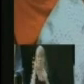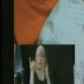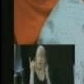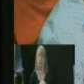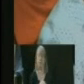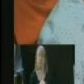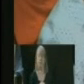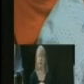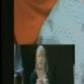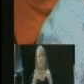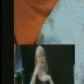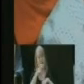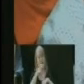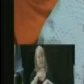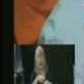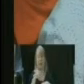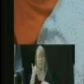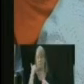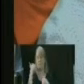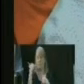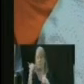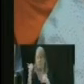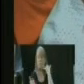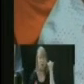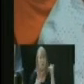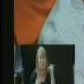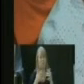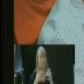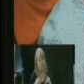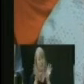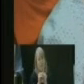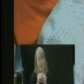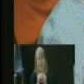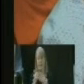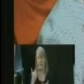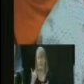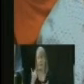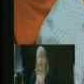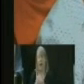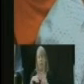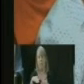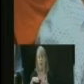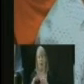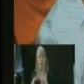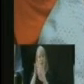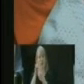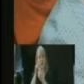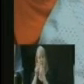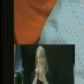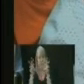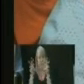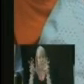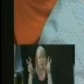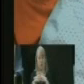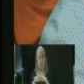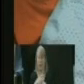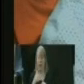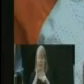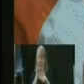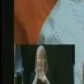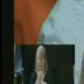that phone calls were made during those meetings to help address certain issues. I mean, I was in a situation where, as